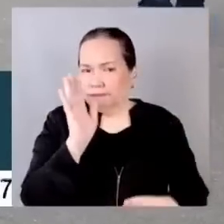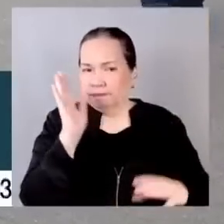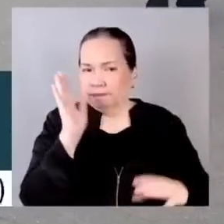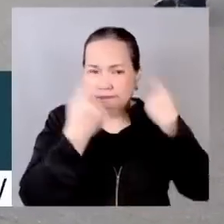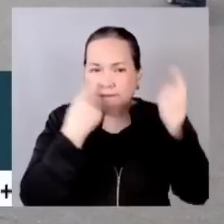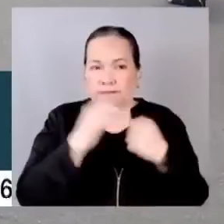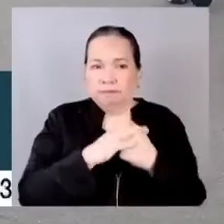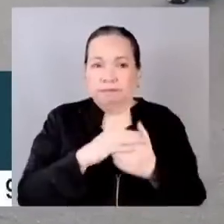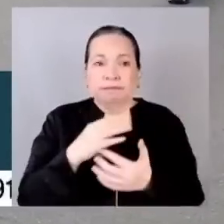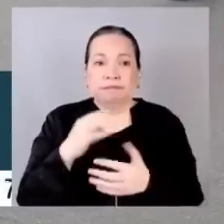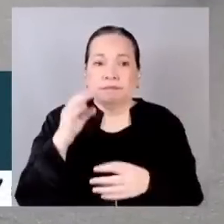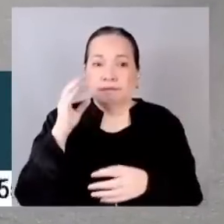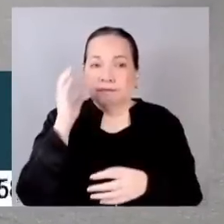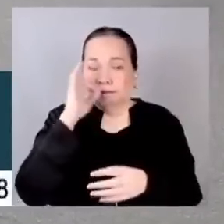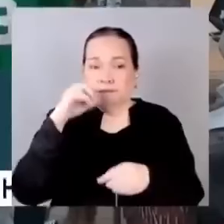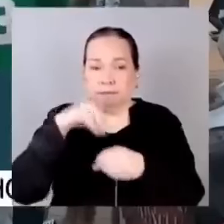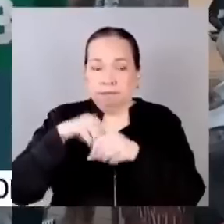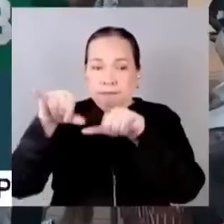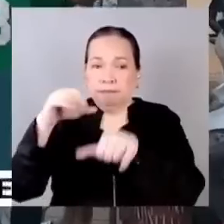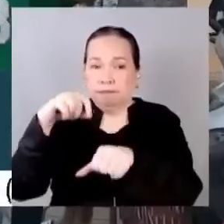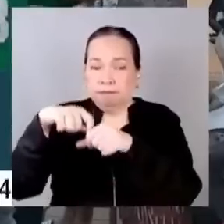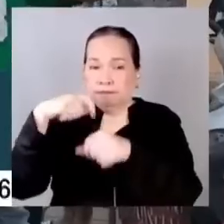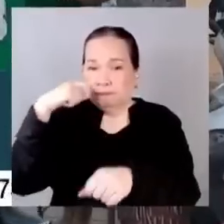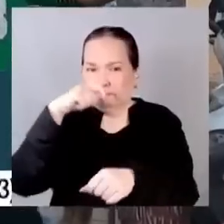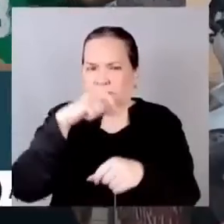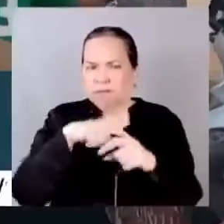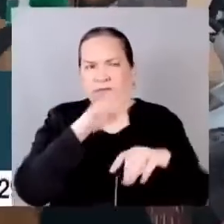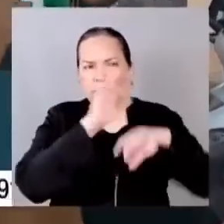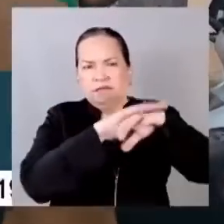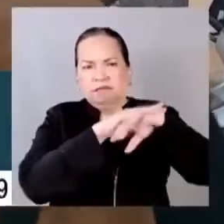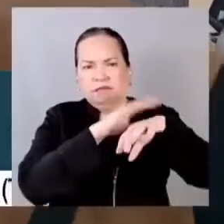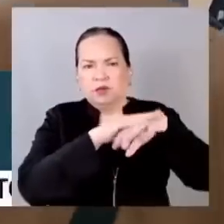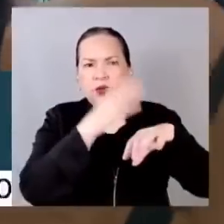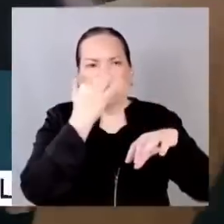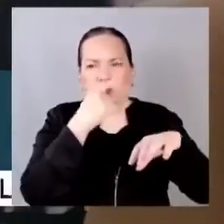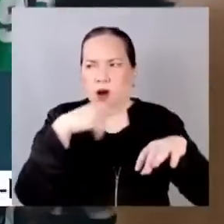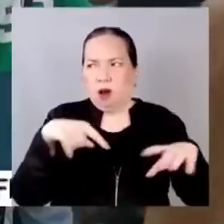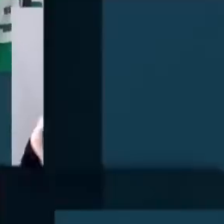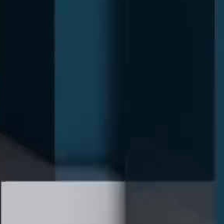Filipino community in Taiwan called out the Chinese envoy for singling them out.